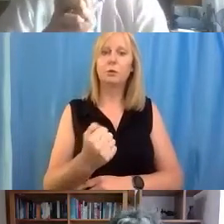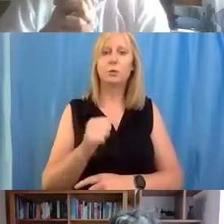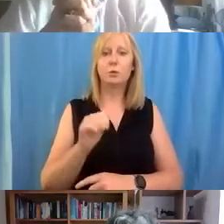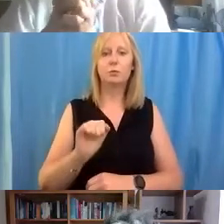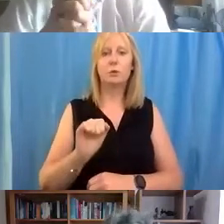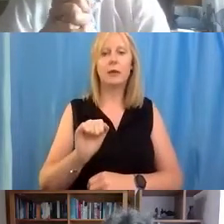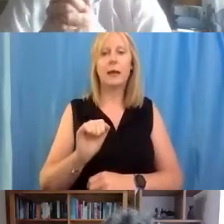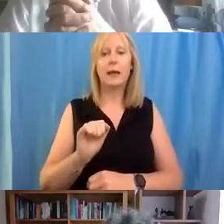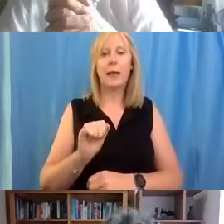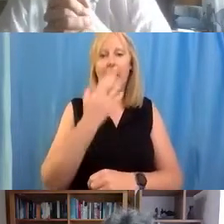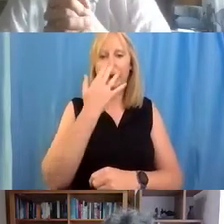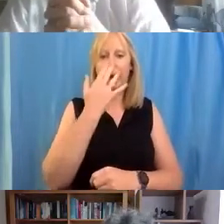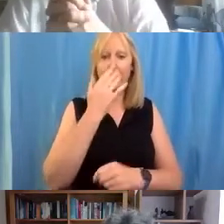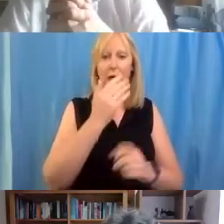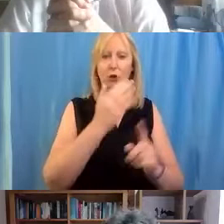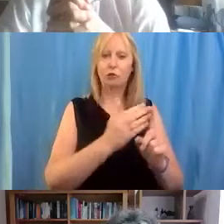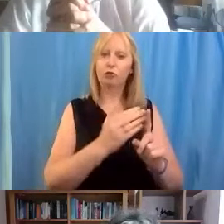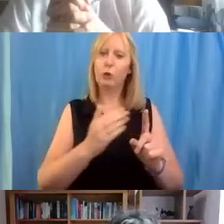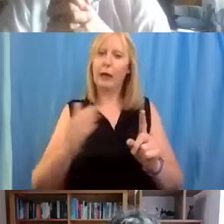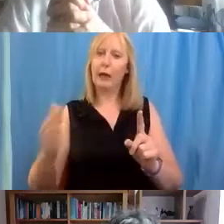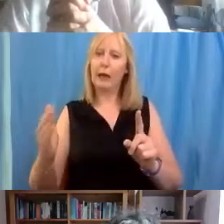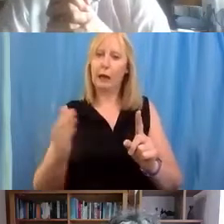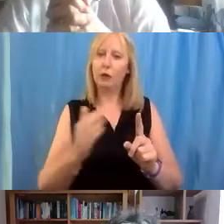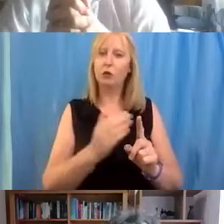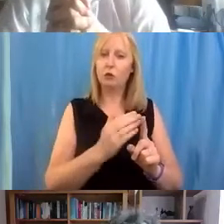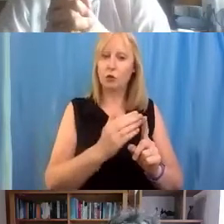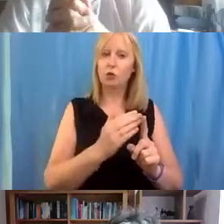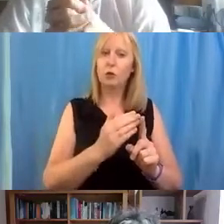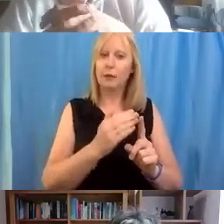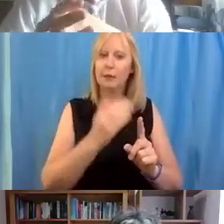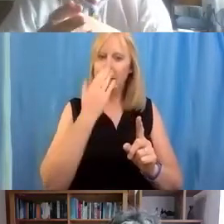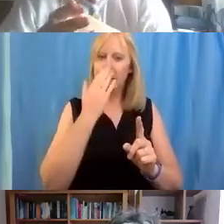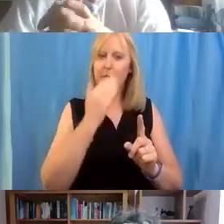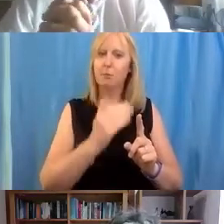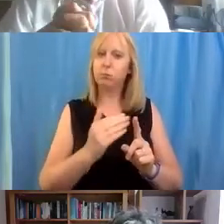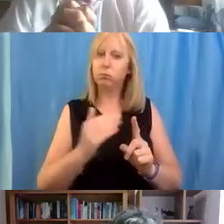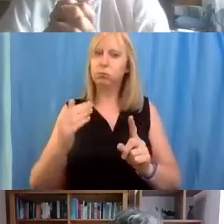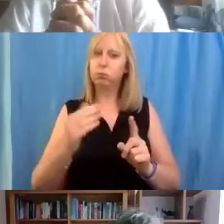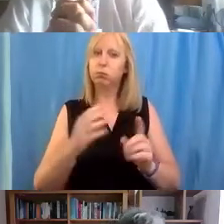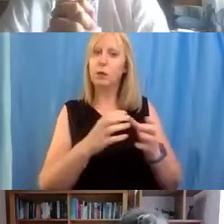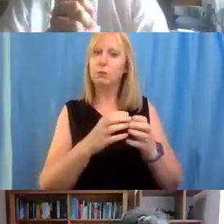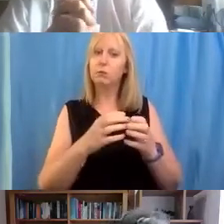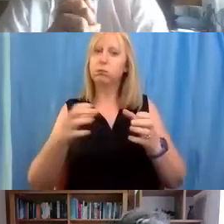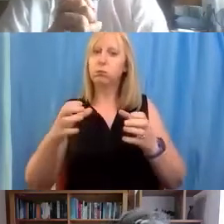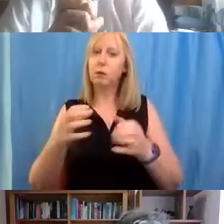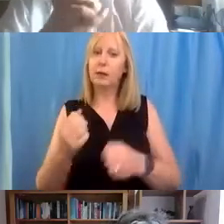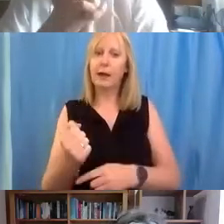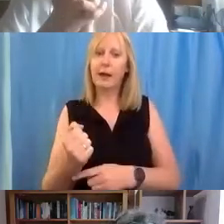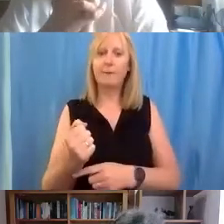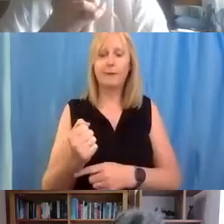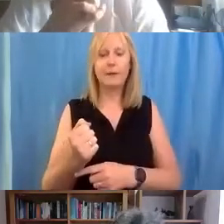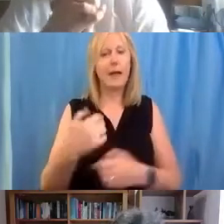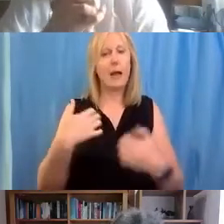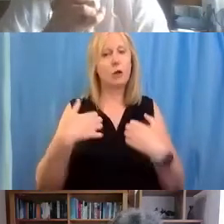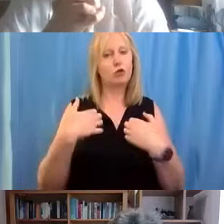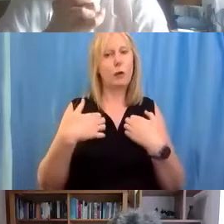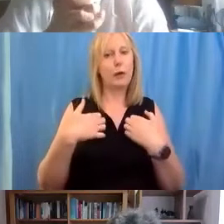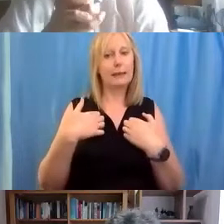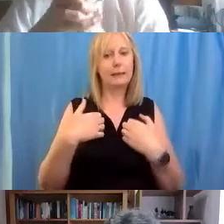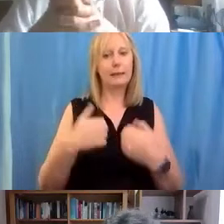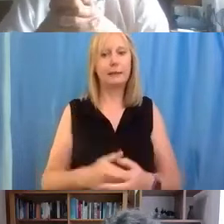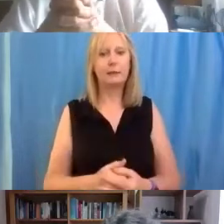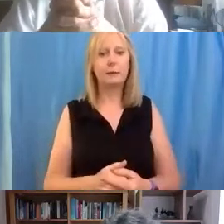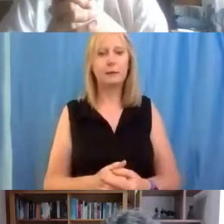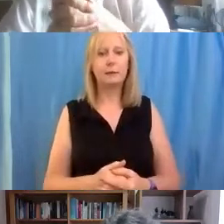we appoint to public appointments is increasing. So that's an interesting dynamic we have noted. It's currently